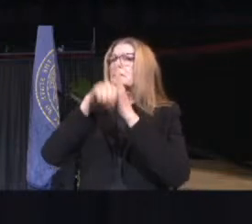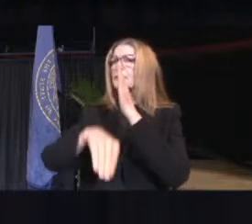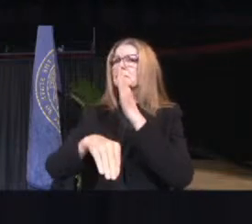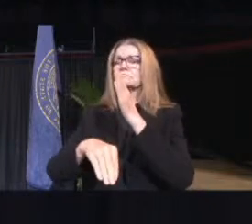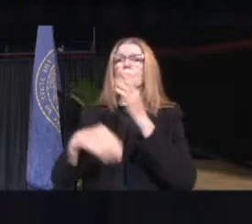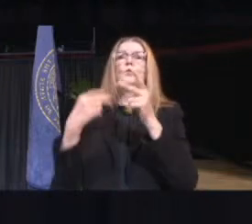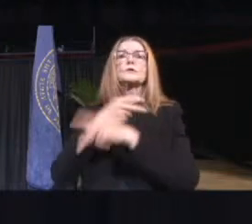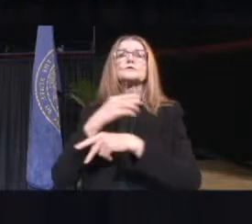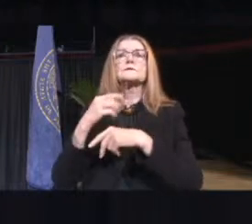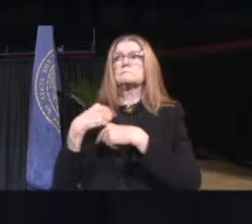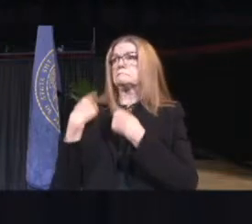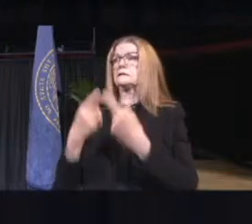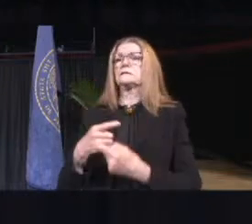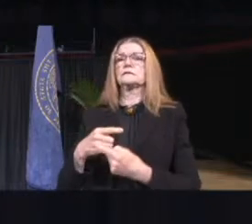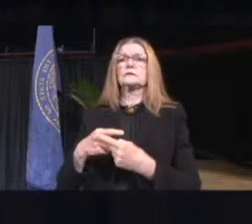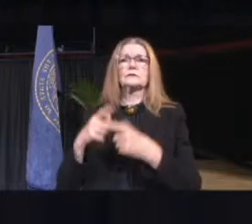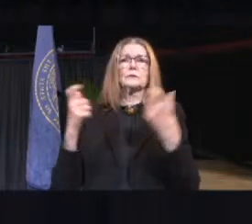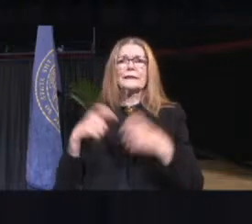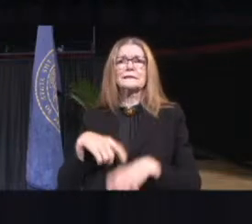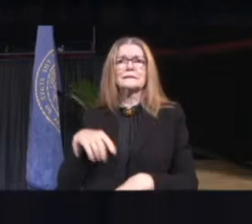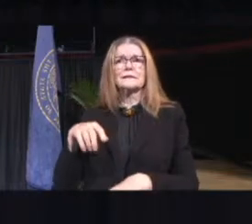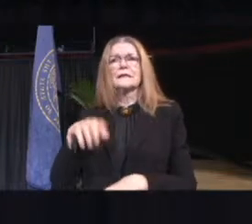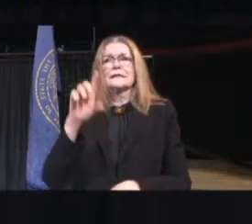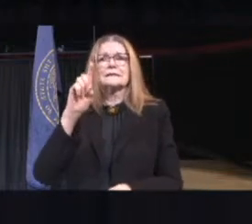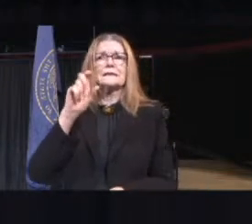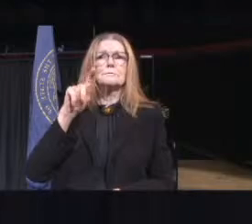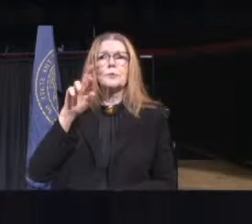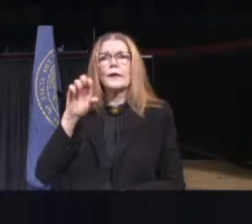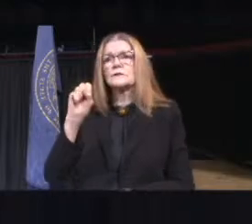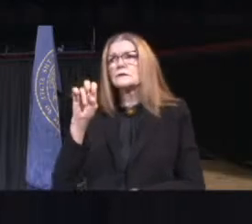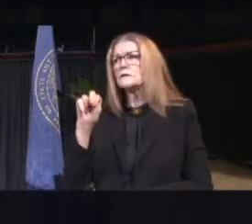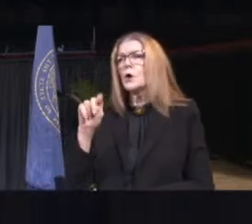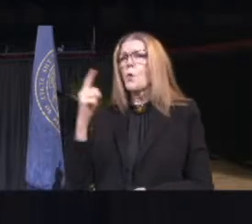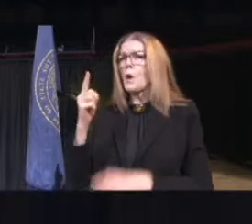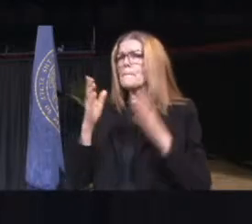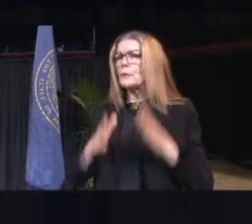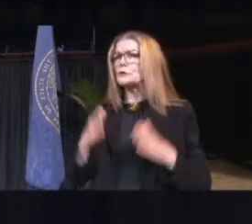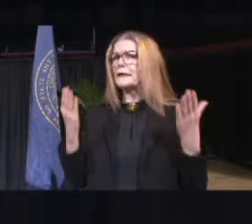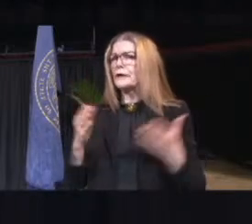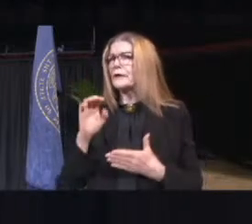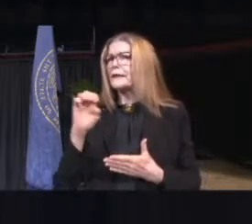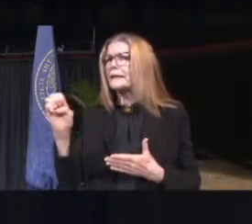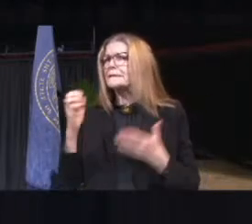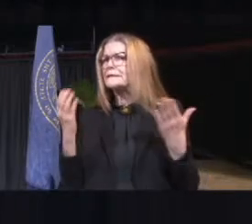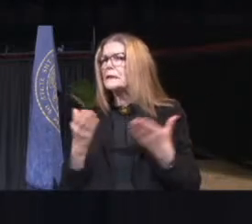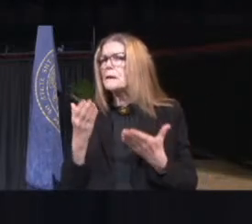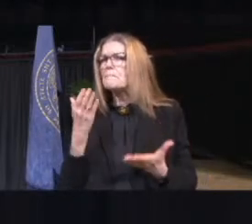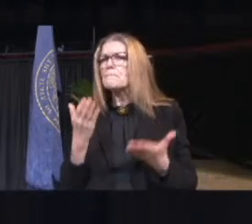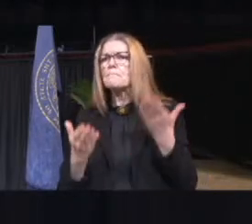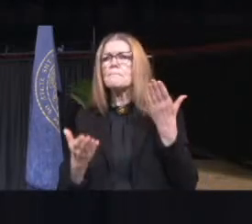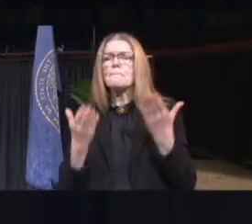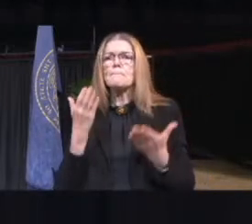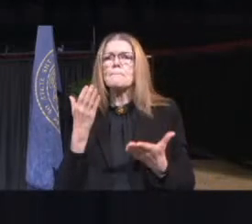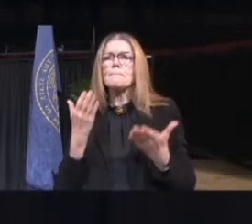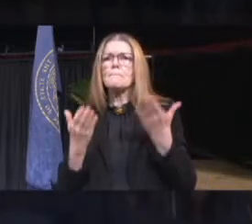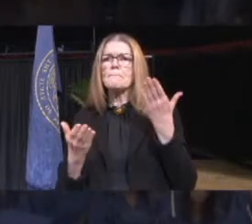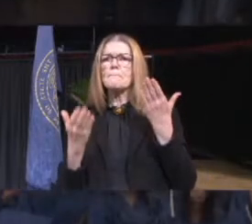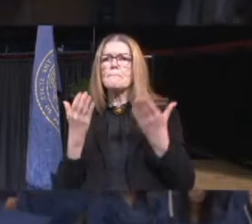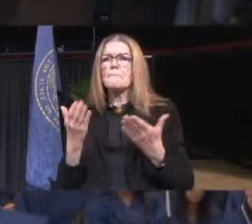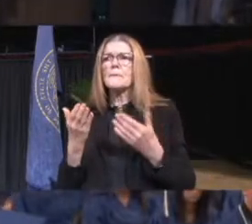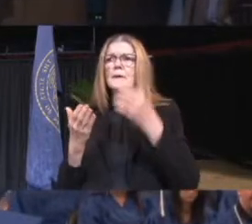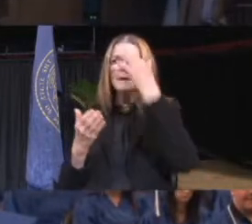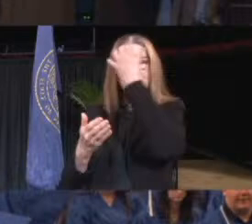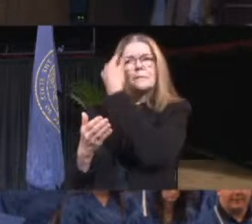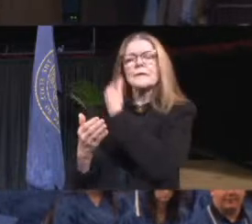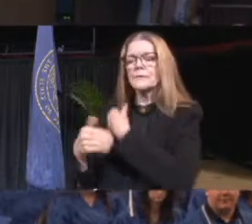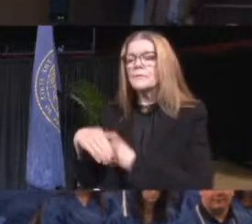Depression. The only person at East that might have been around during the Great Depression was probably Mr. Bell. Congrats